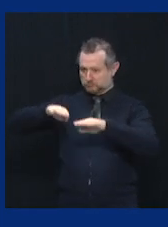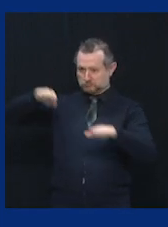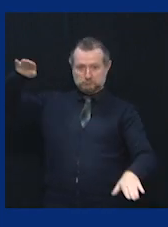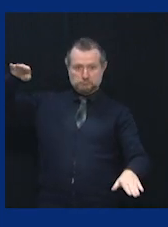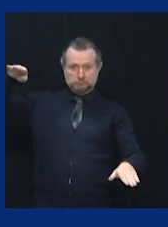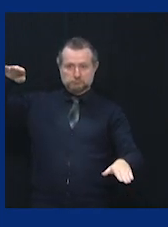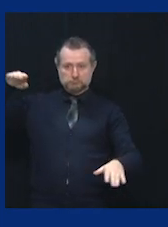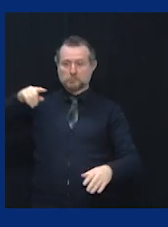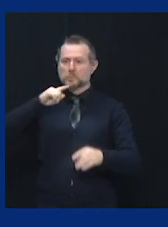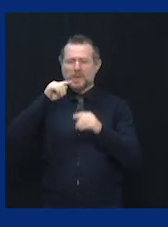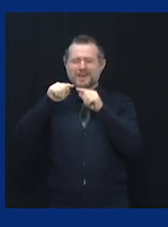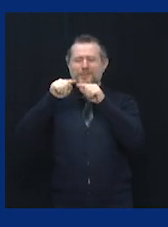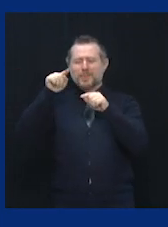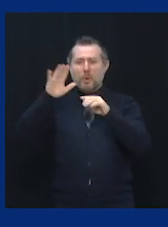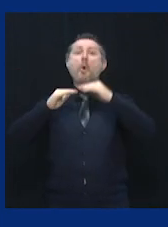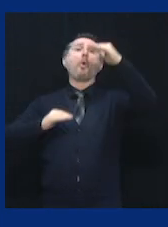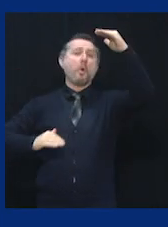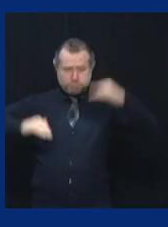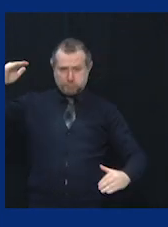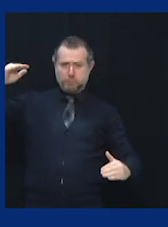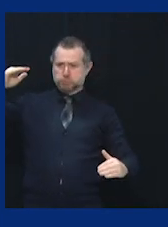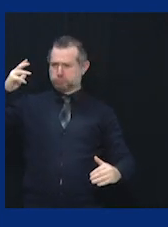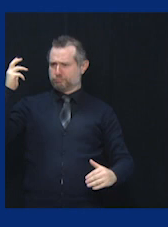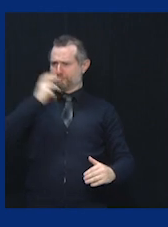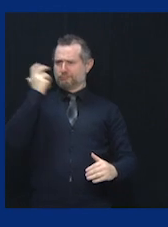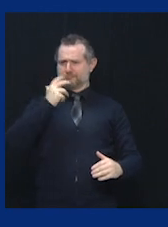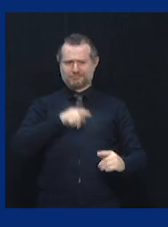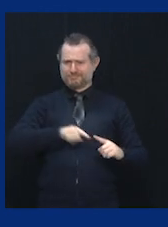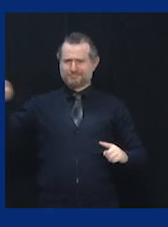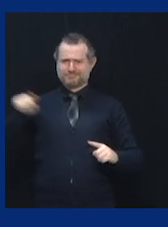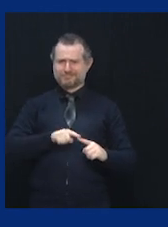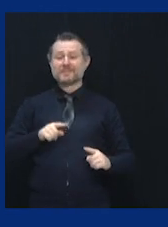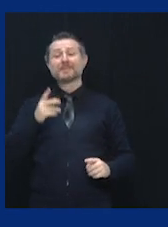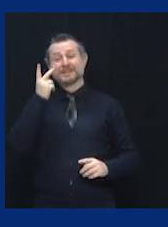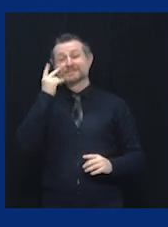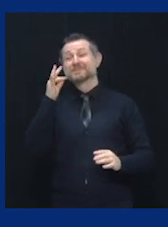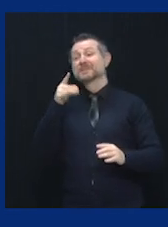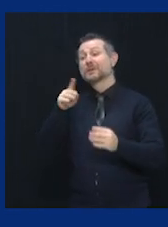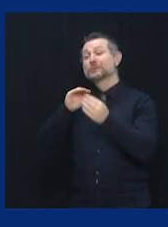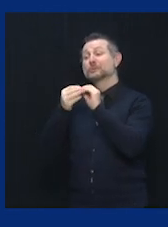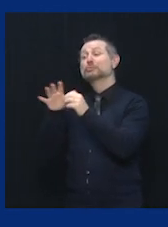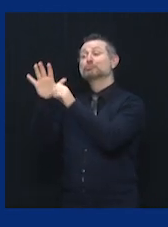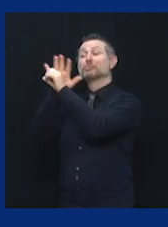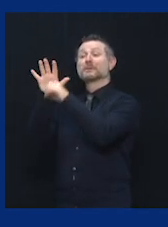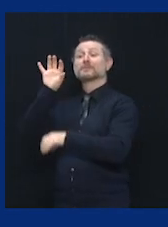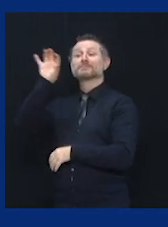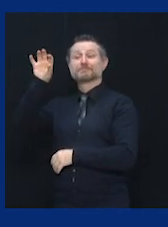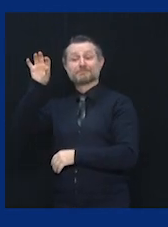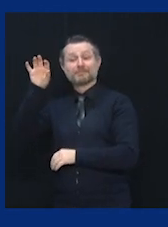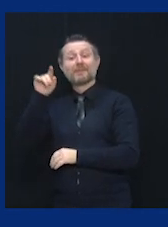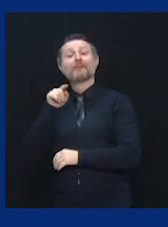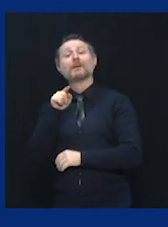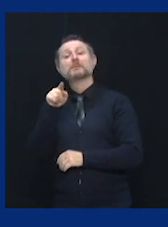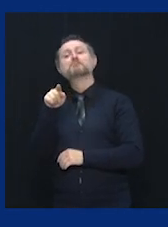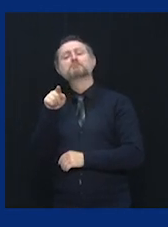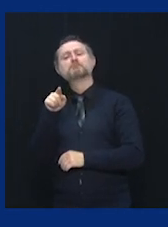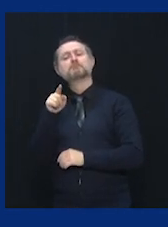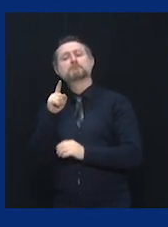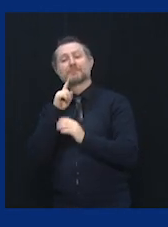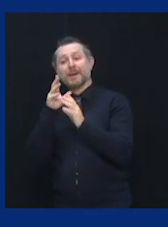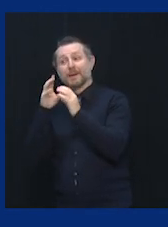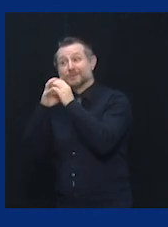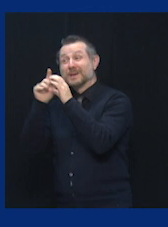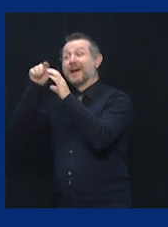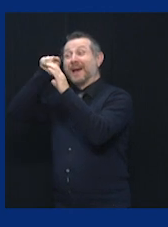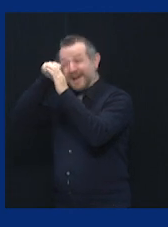is, even if you look at regions within the region, you see a variance. It's not like you can